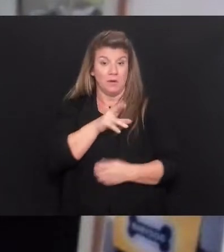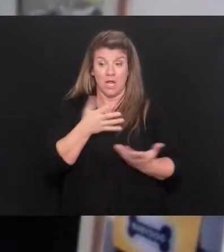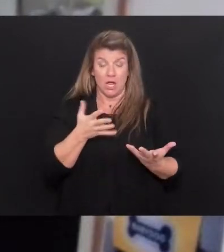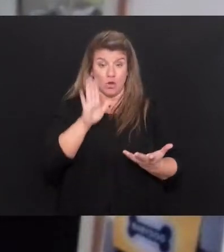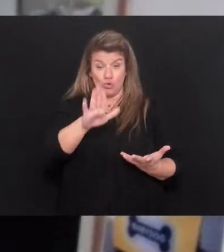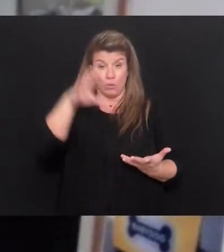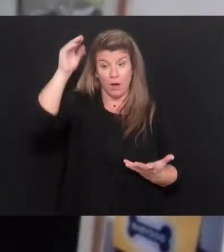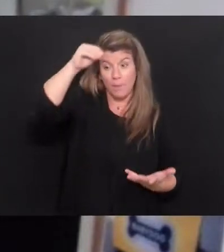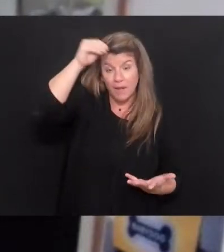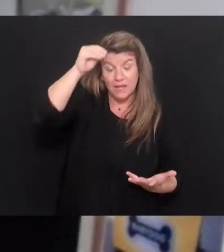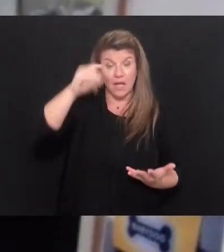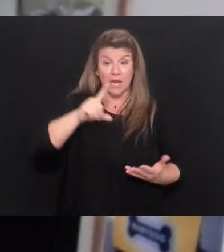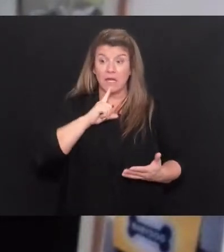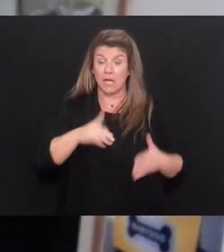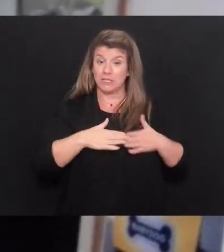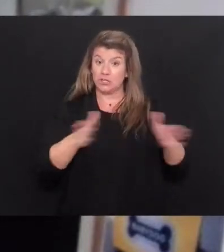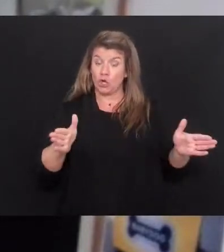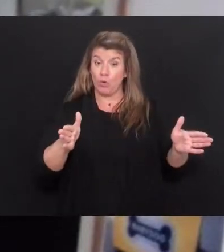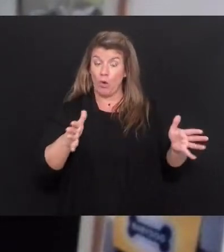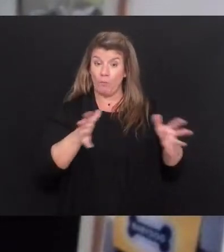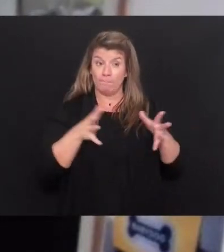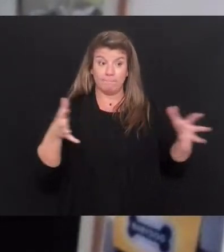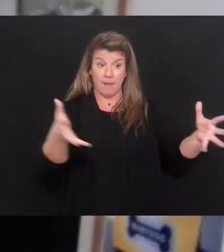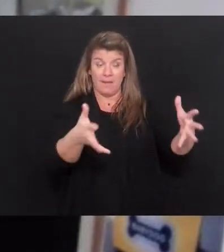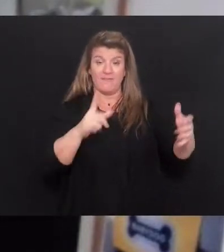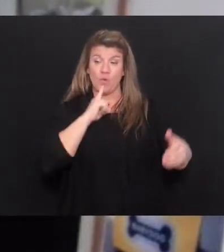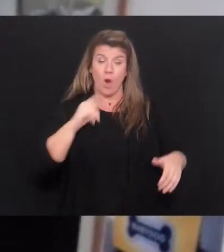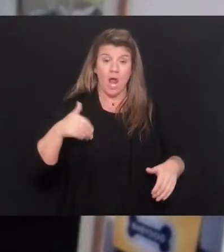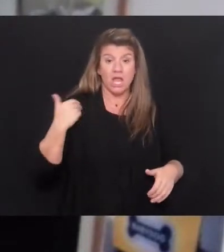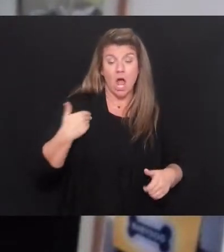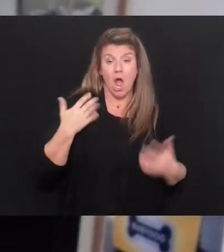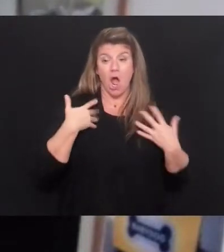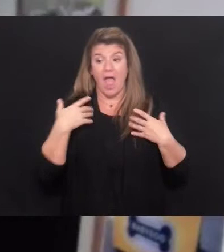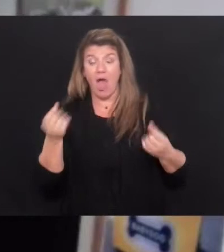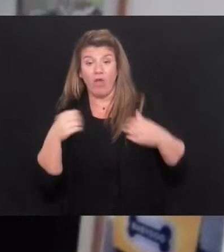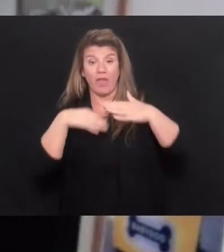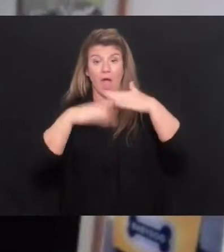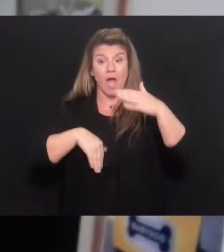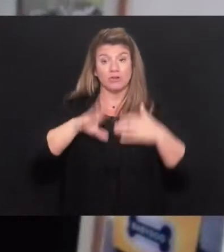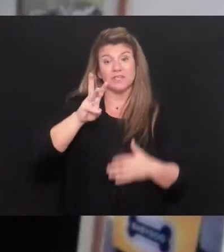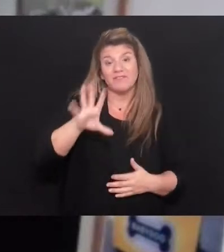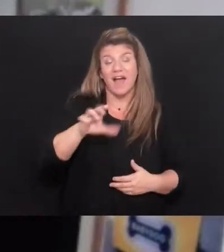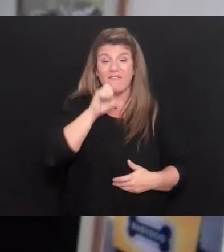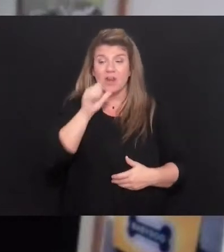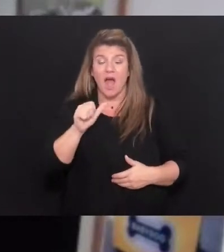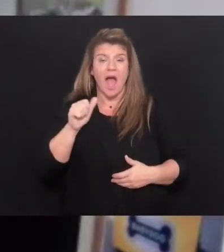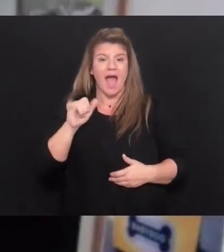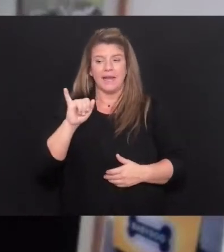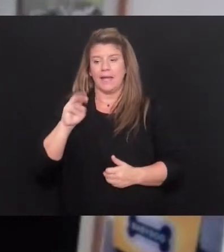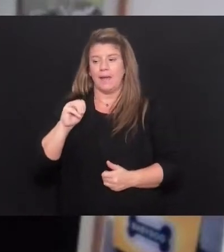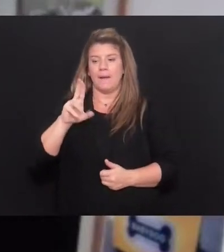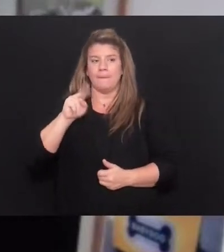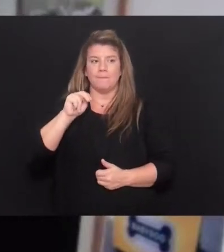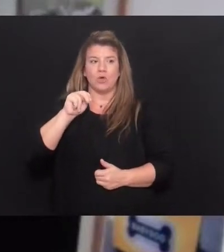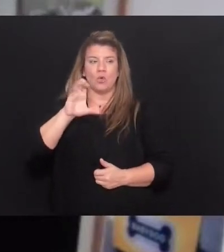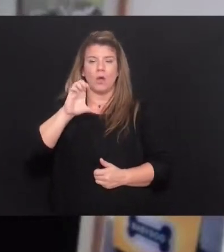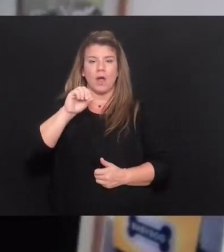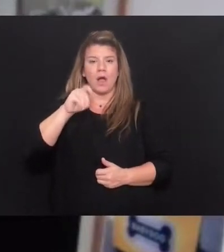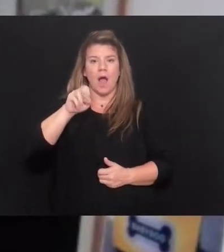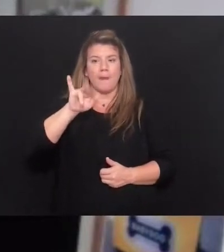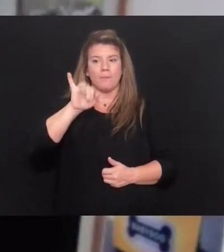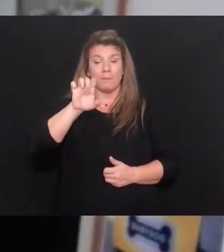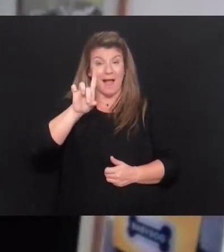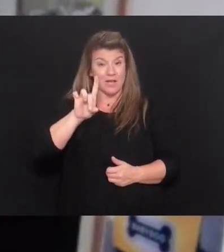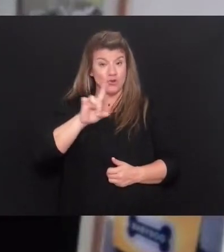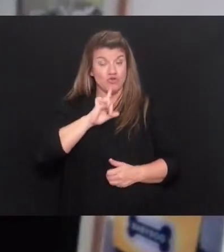Does the general public, if you're young and healthy, if you're under 65, you're not immunocompromised, do you actually need this